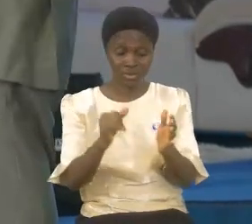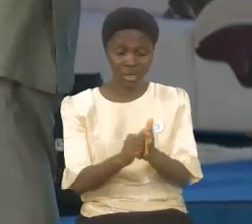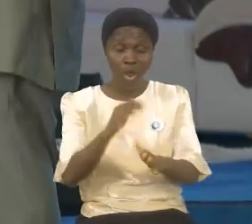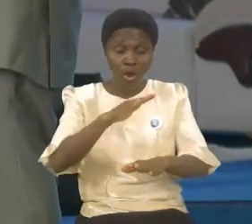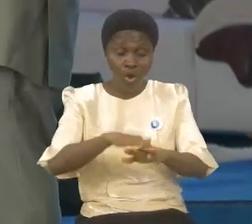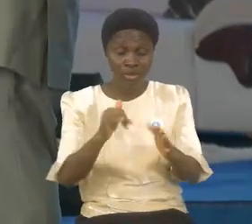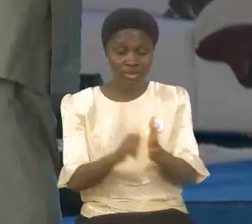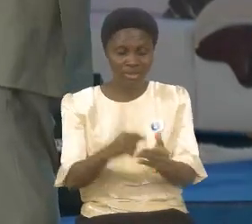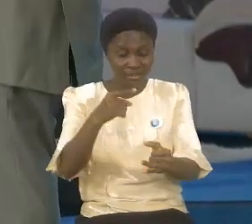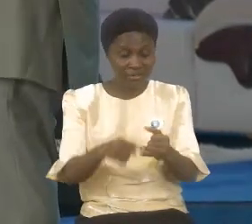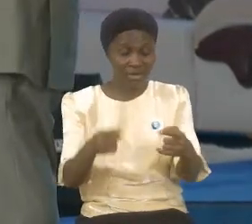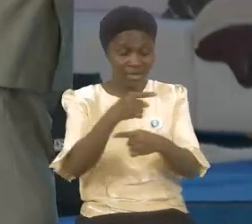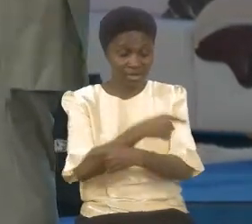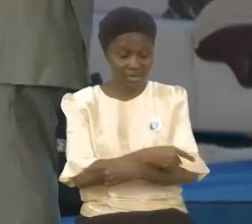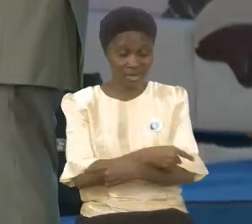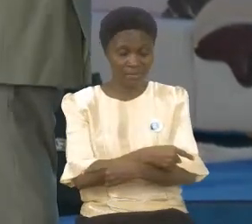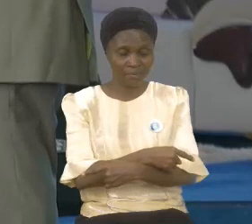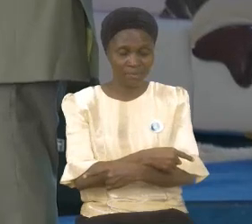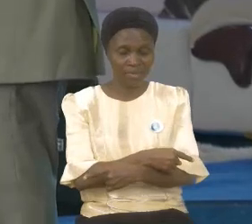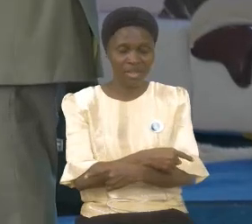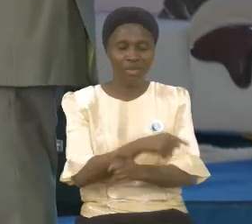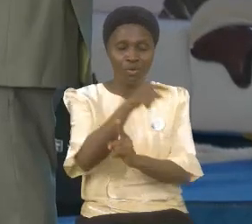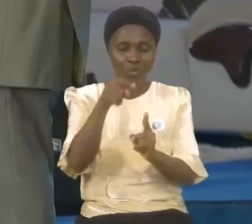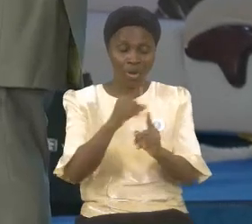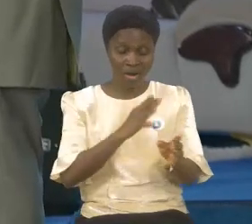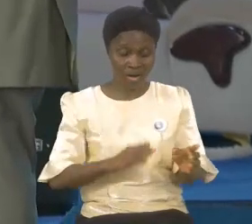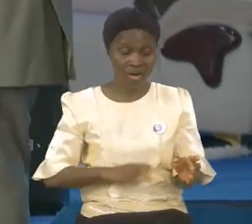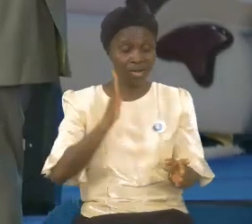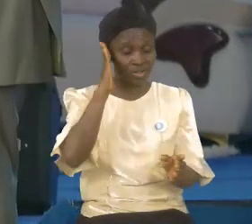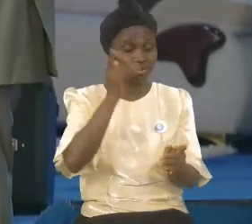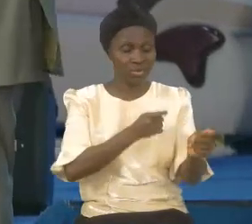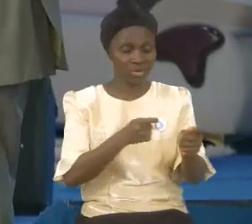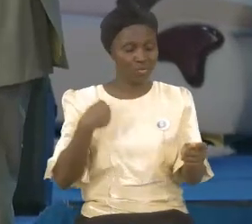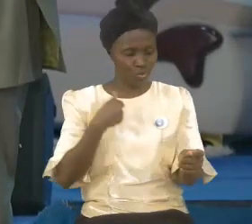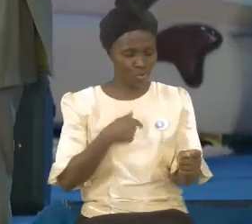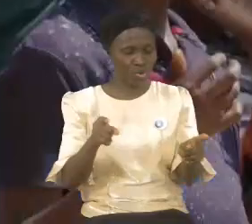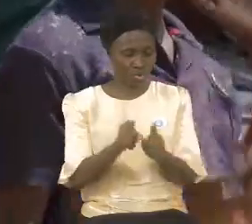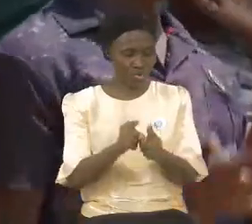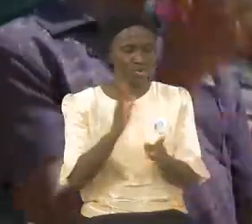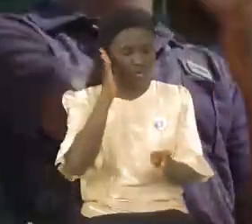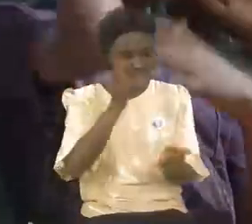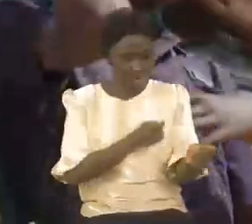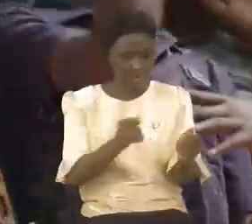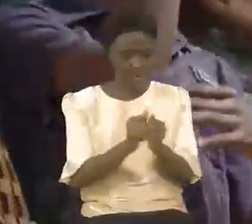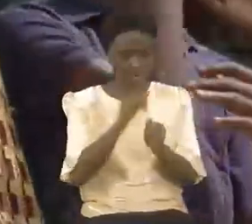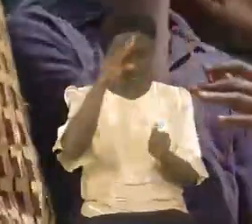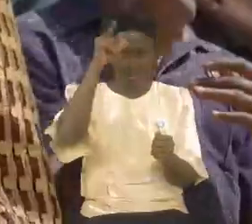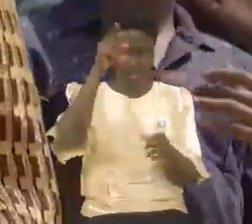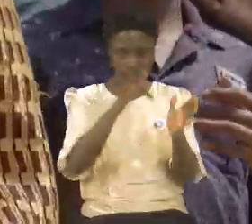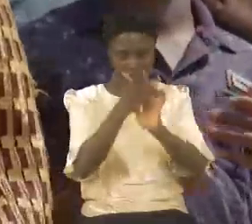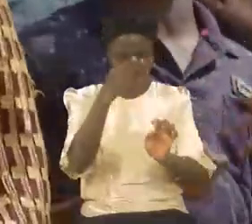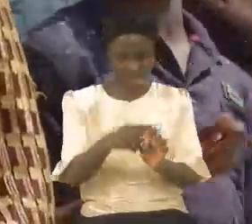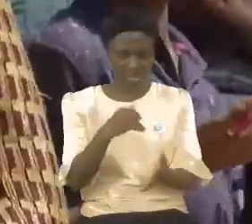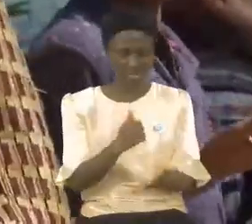as Christ will reign, we will reign with him in Jesus' name. Amen. And